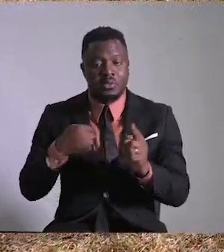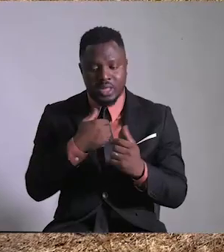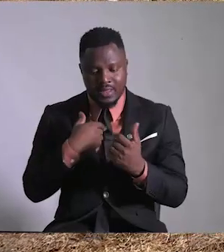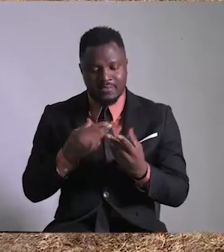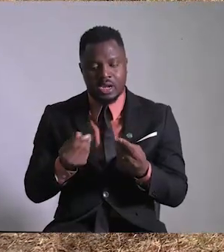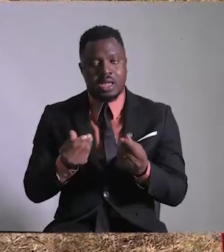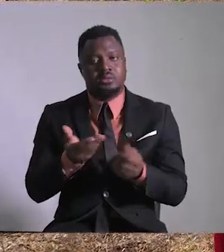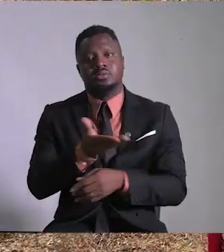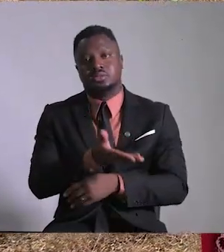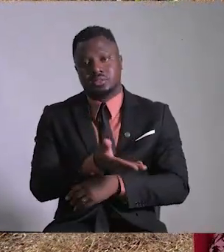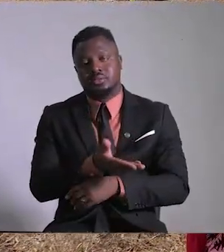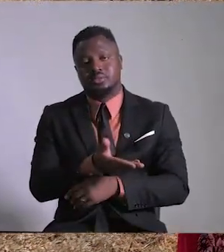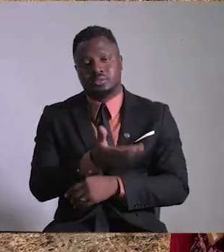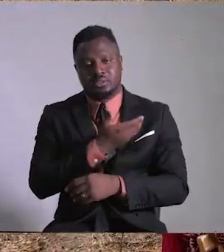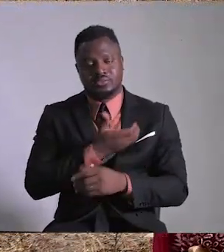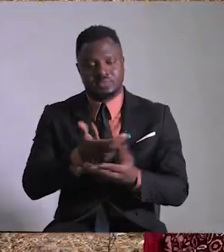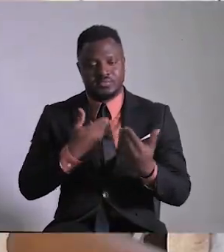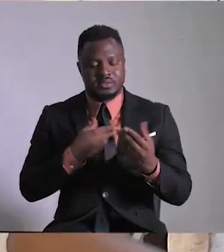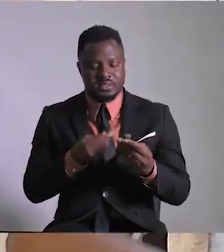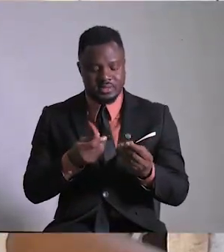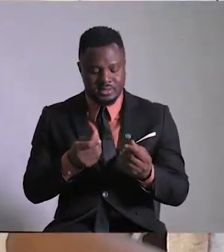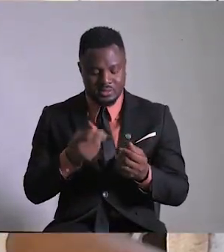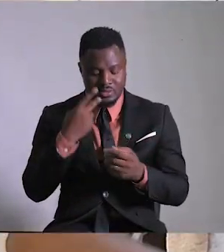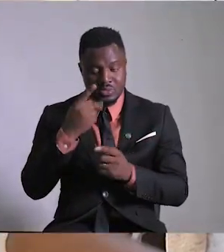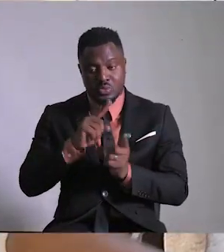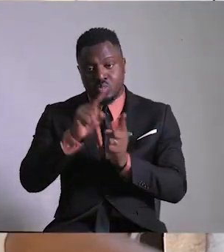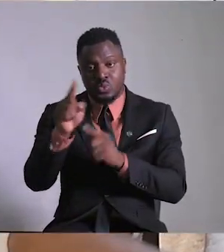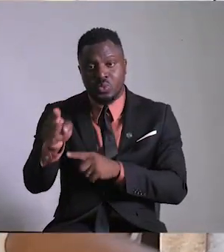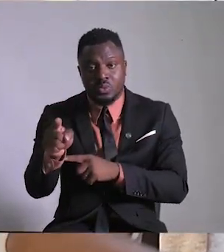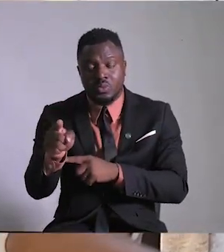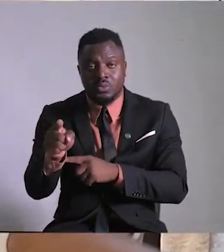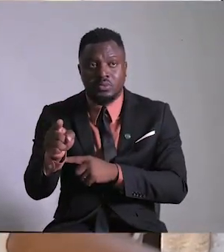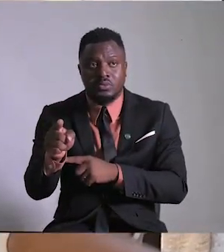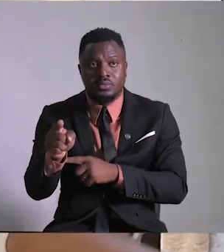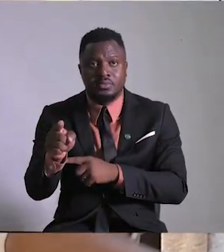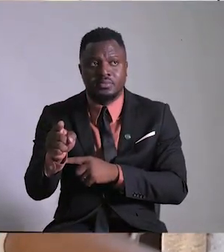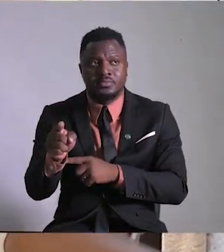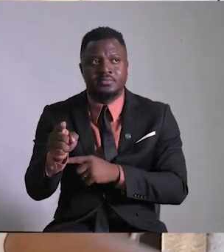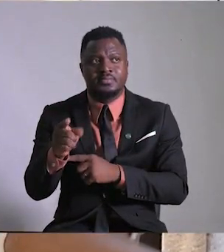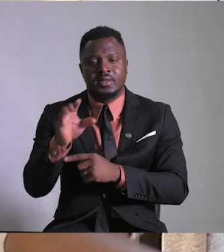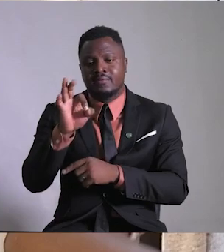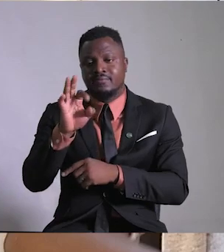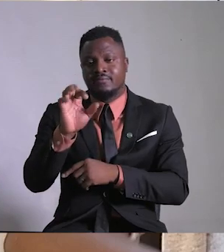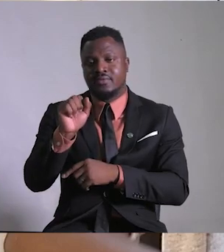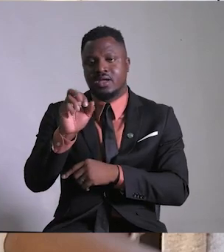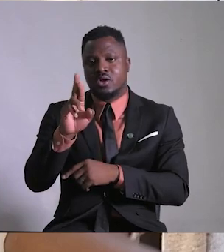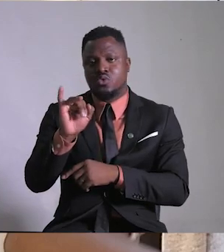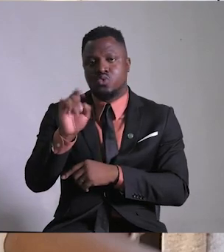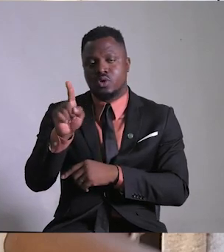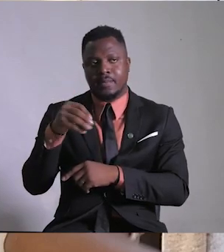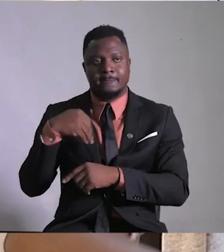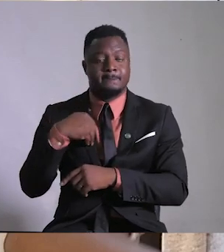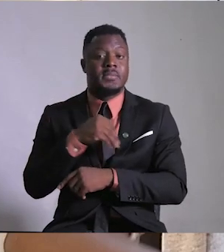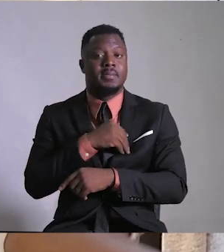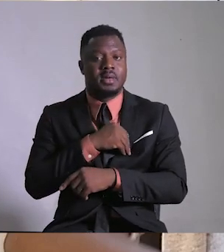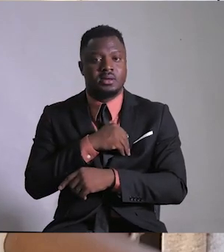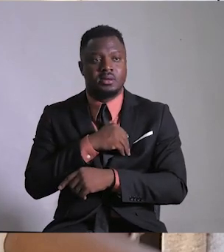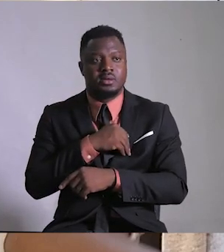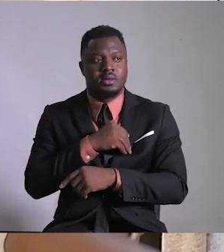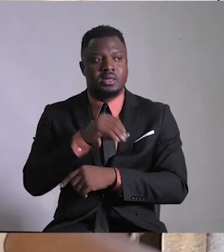but we have land. The chief give us land. We're very happy. Farouk Yakubu,